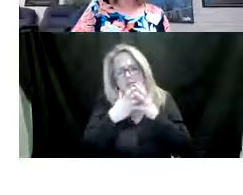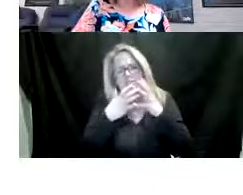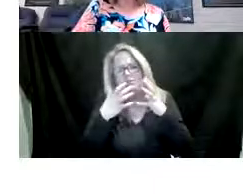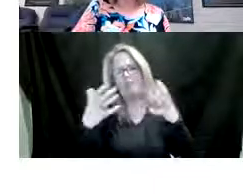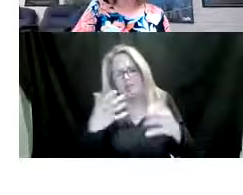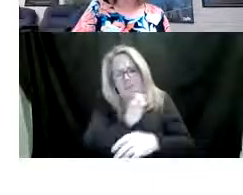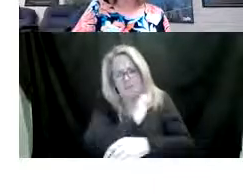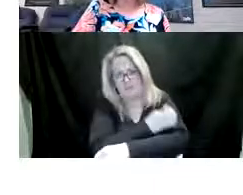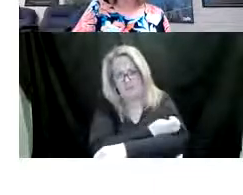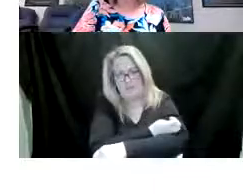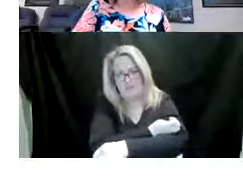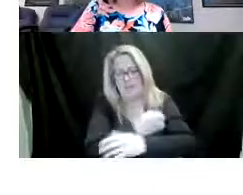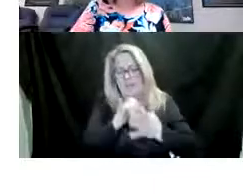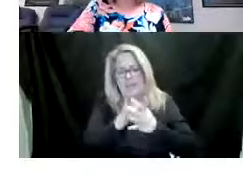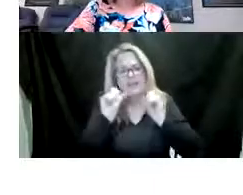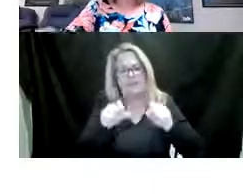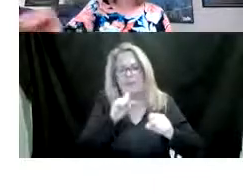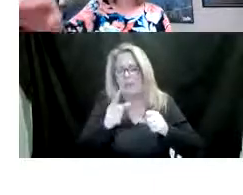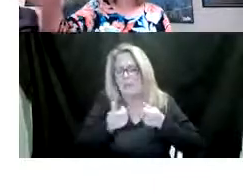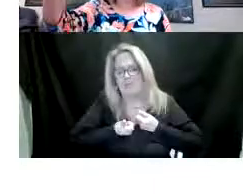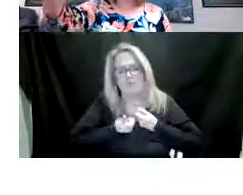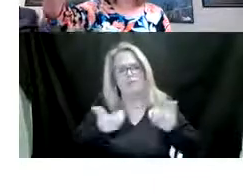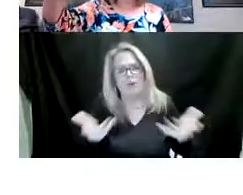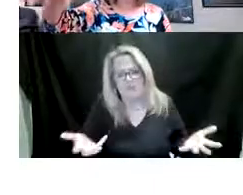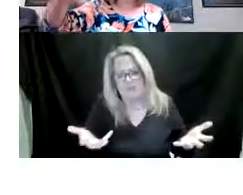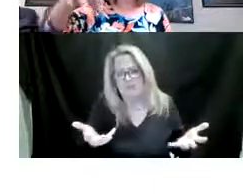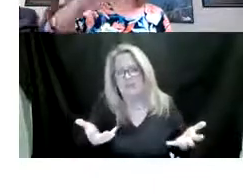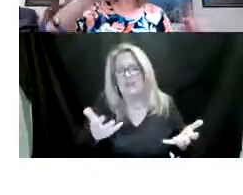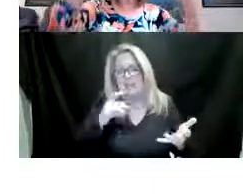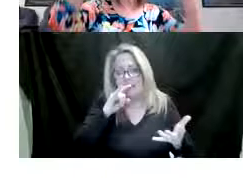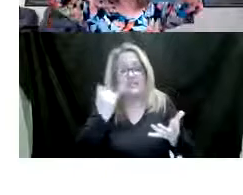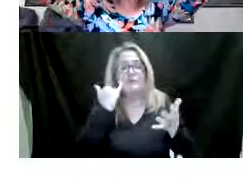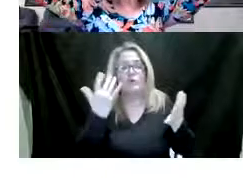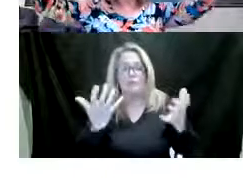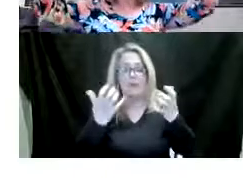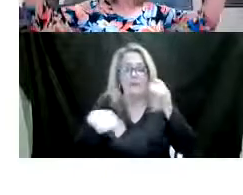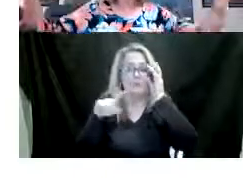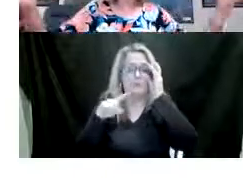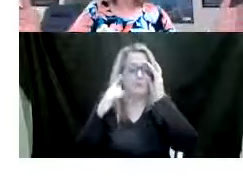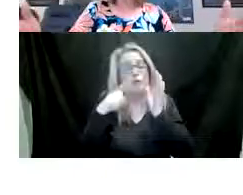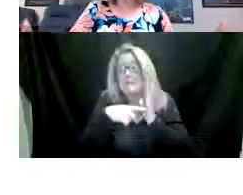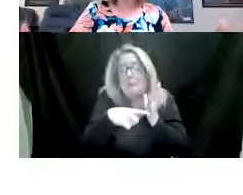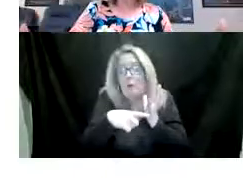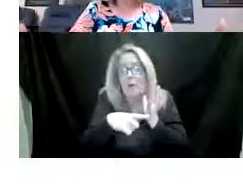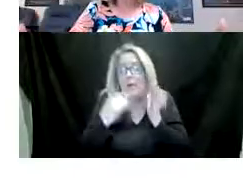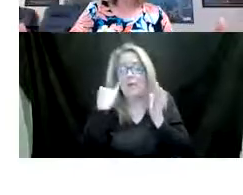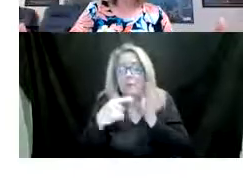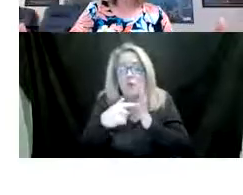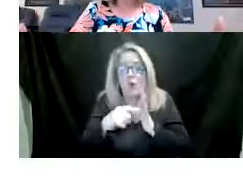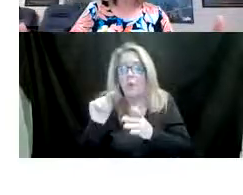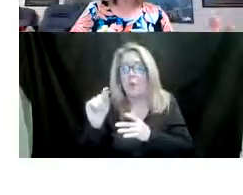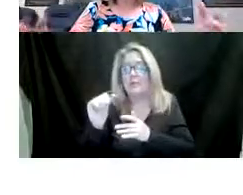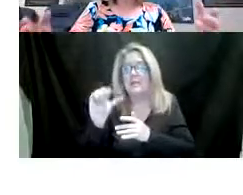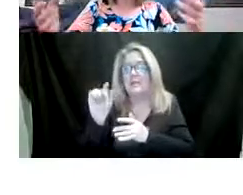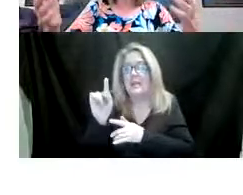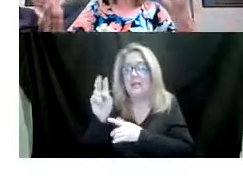is a huge energy drain if we are trying to help them to start reach out. For example, if you present your tactile bar after you